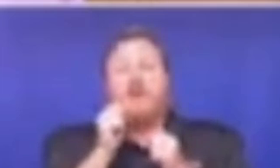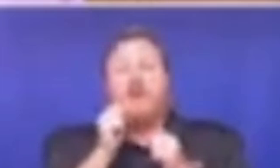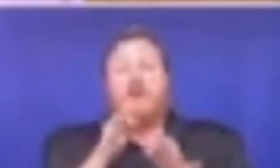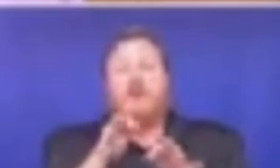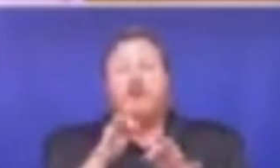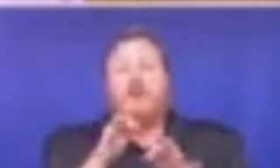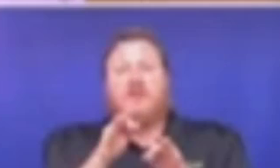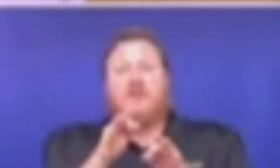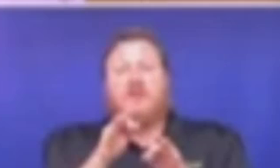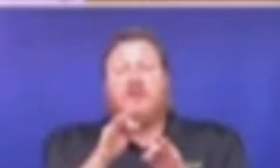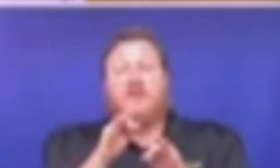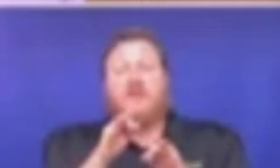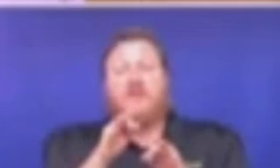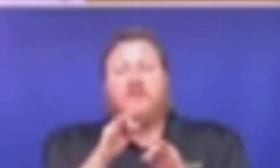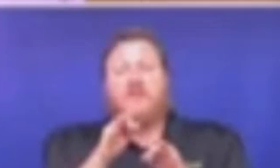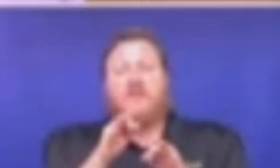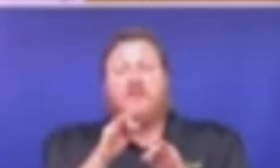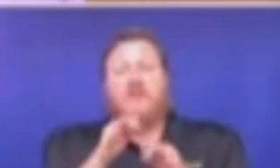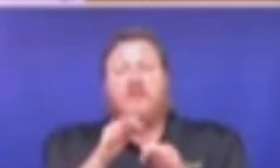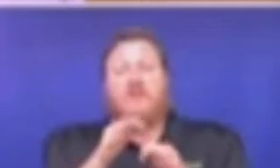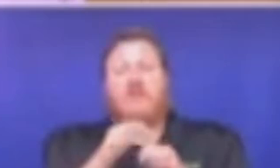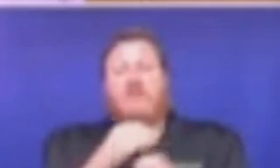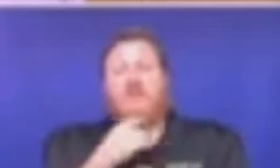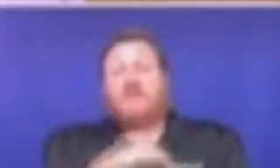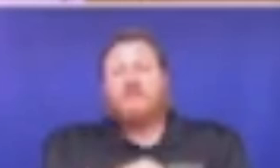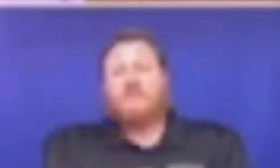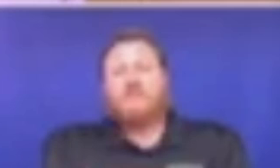to appease abantu bephathi yakho